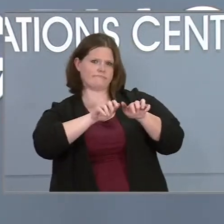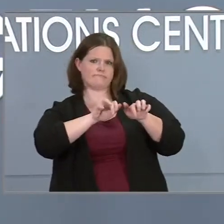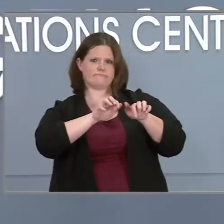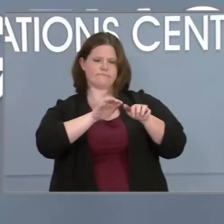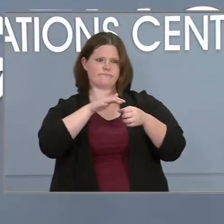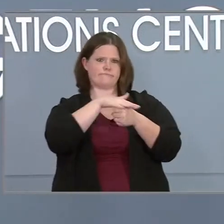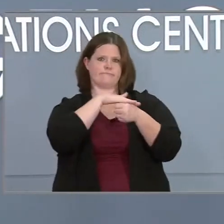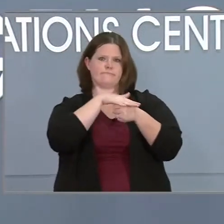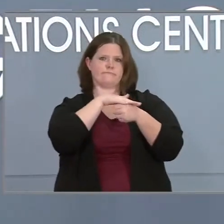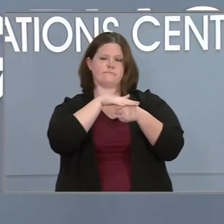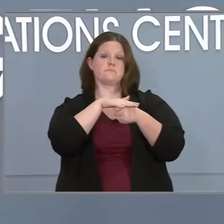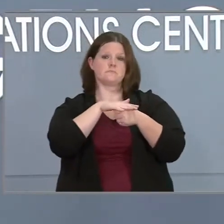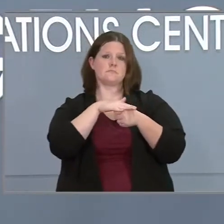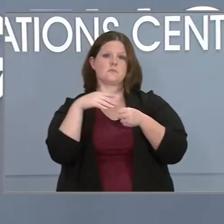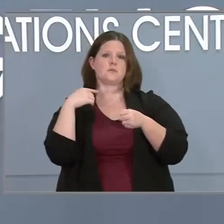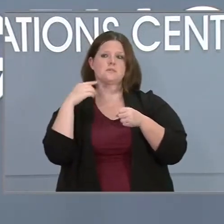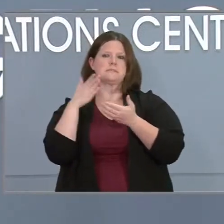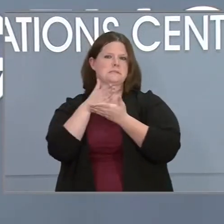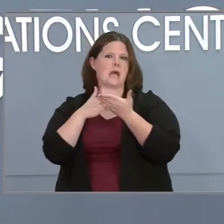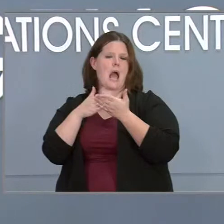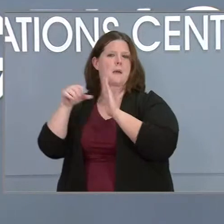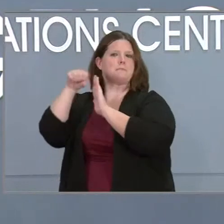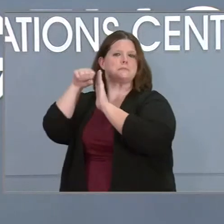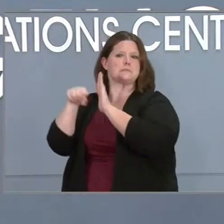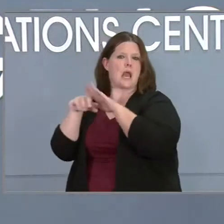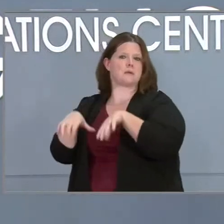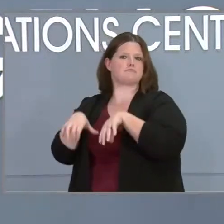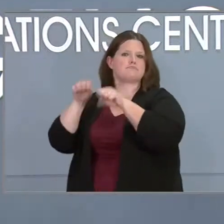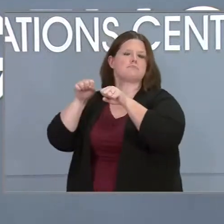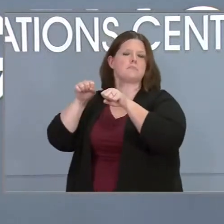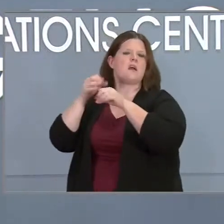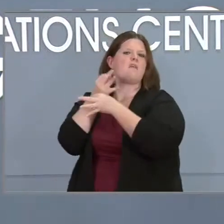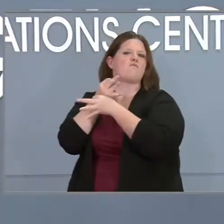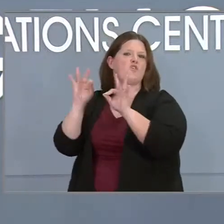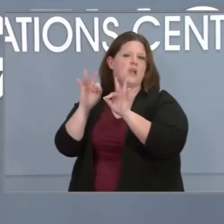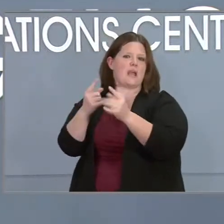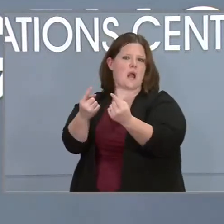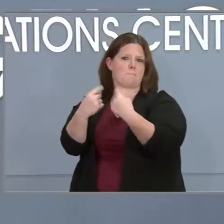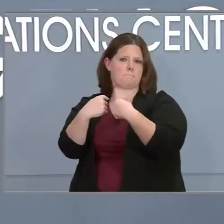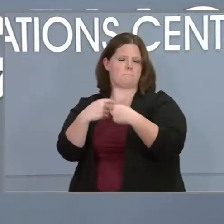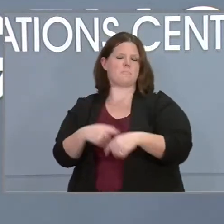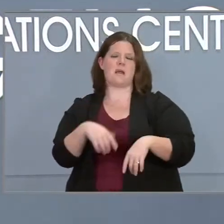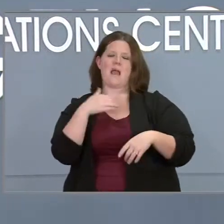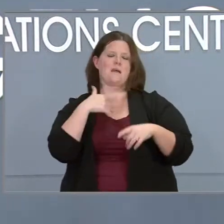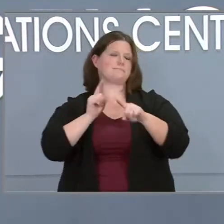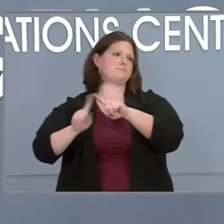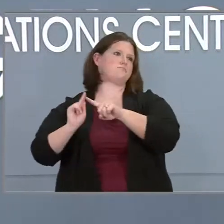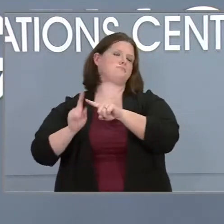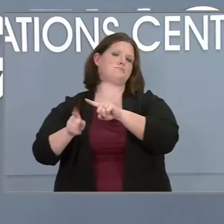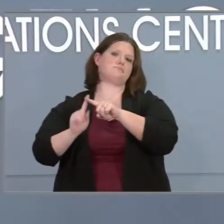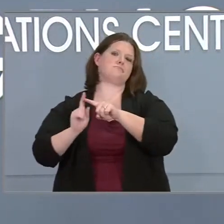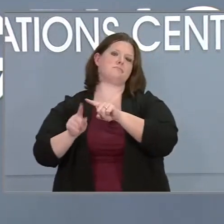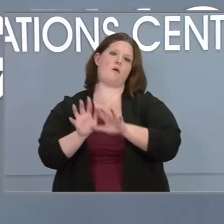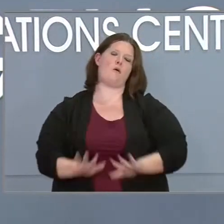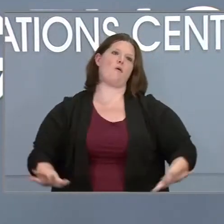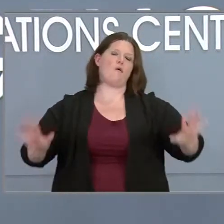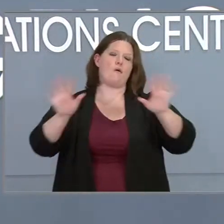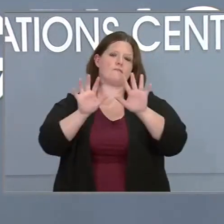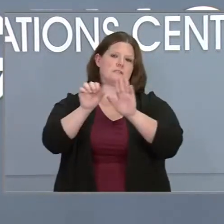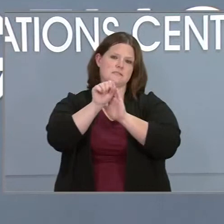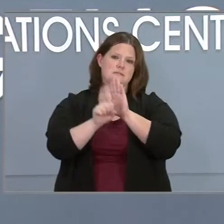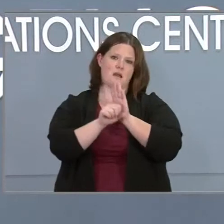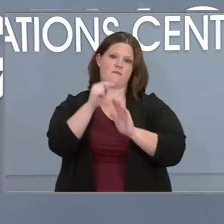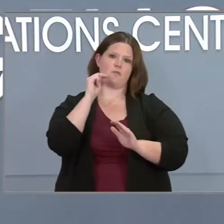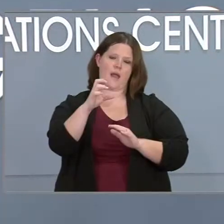locations. Certain ones are put on by the state and are completely free. Others there are thousands of them across the state of